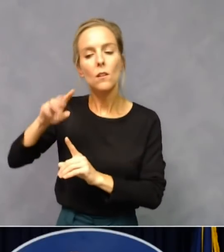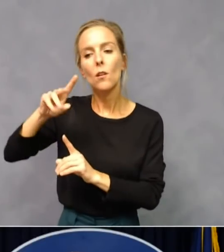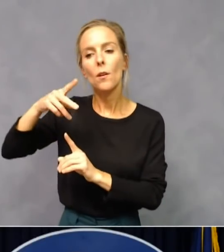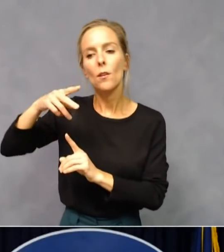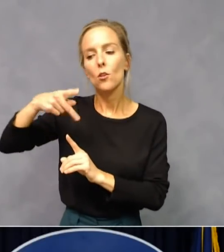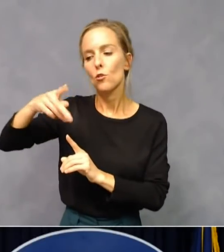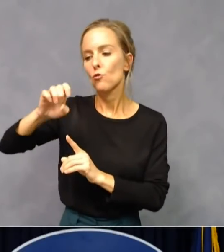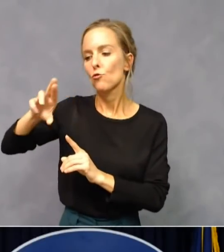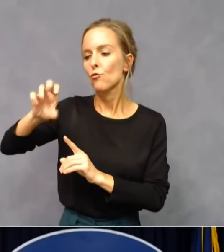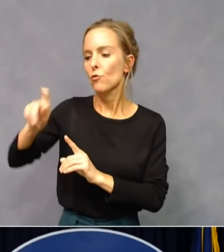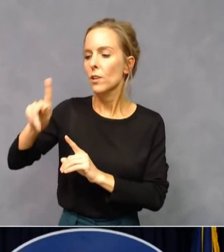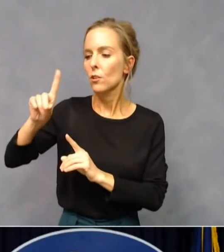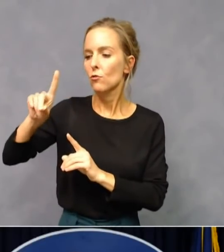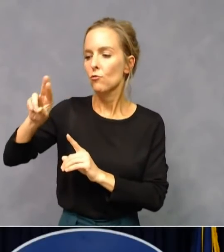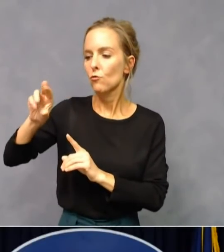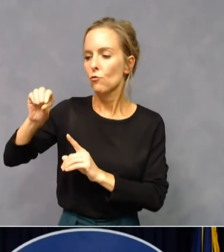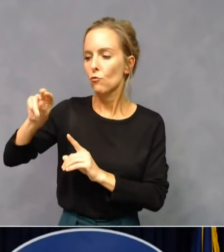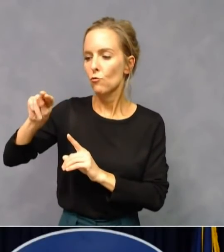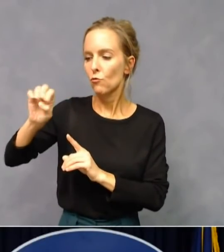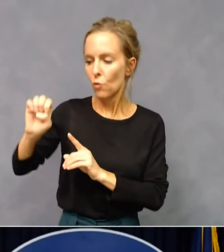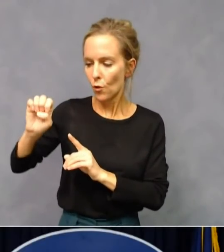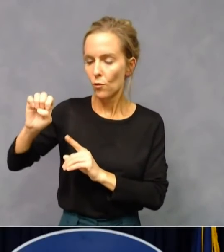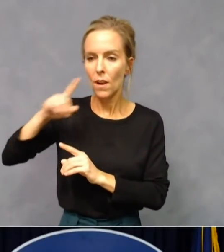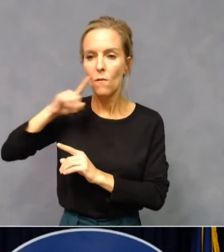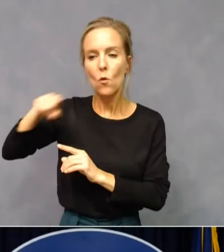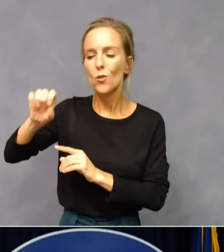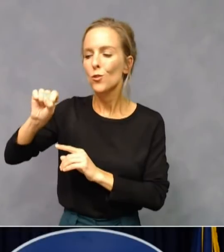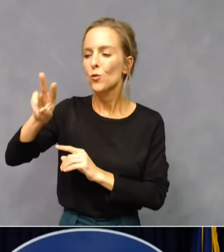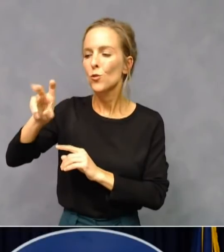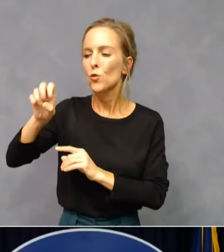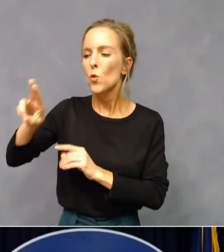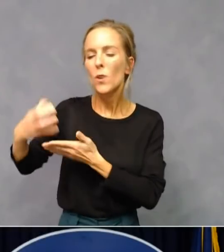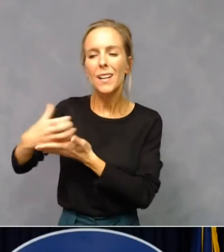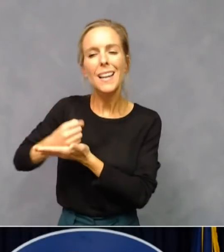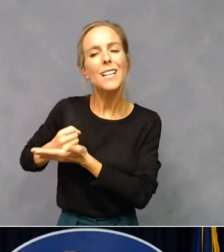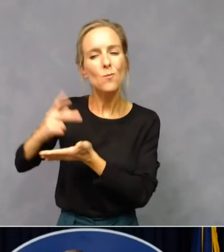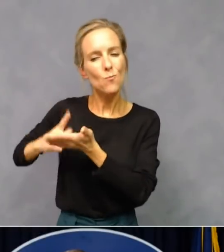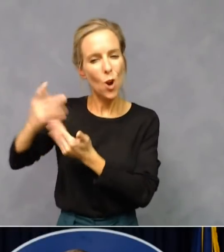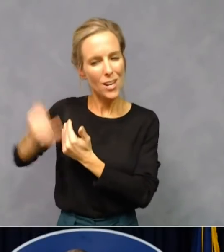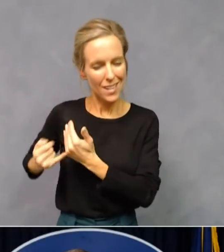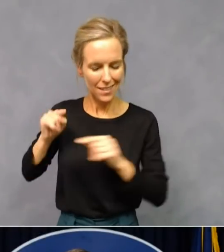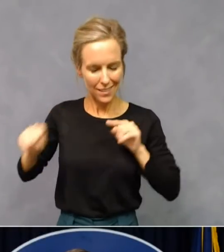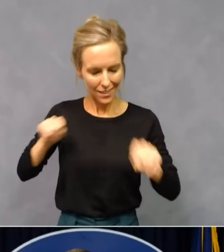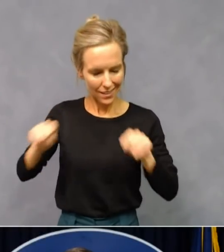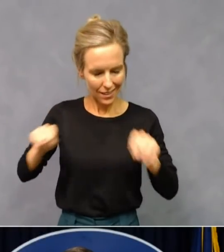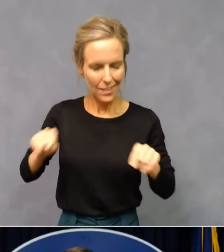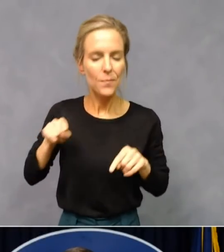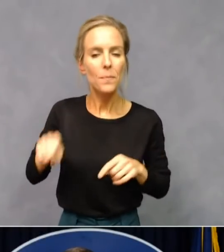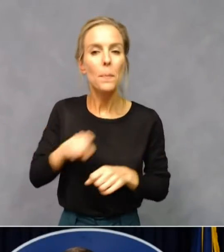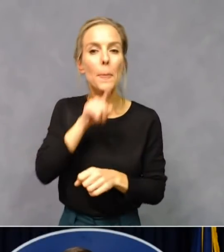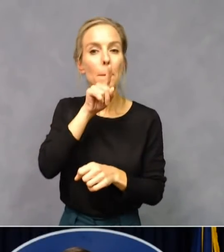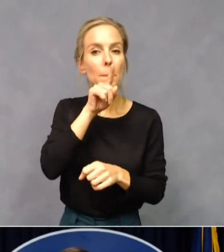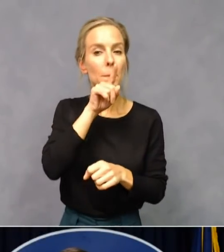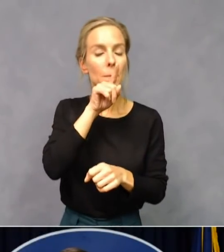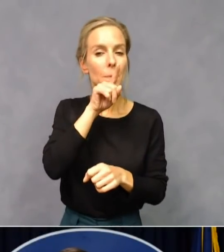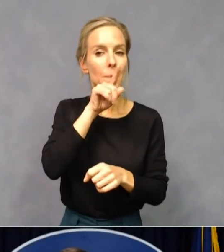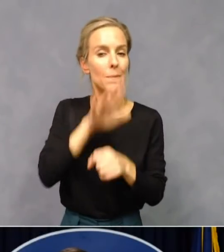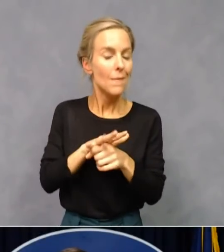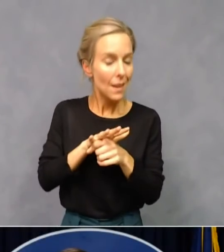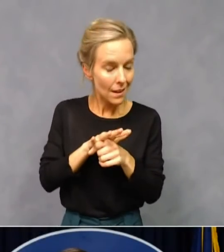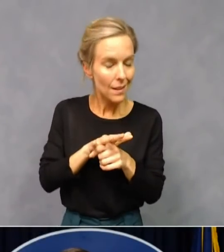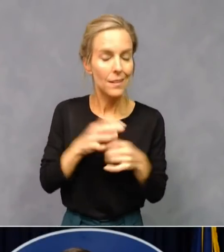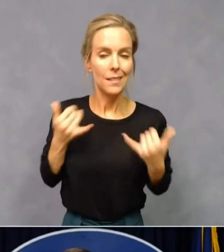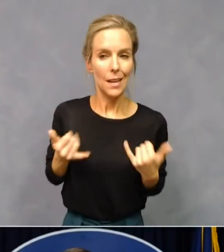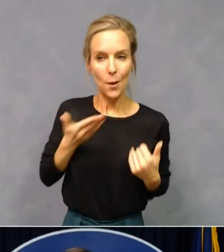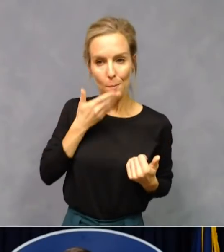Port Water and Sewer Collection Project. Again, these are committing to a better Kentucky, not